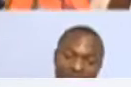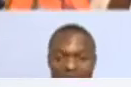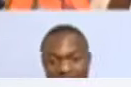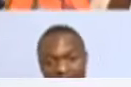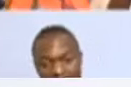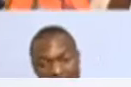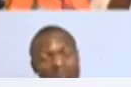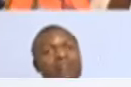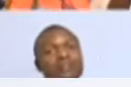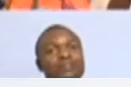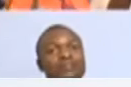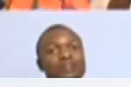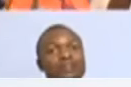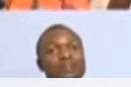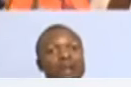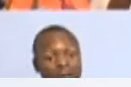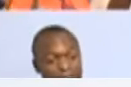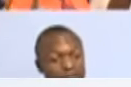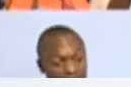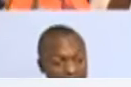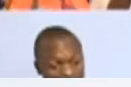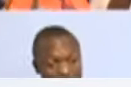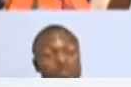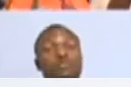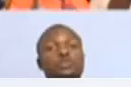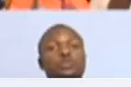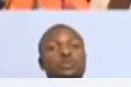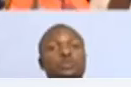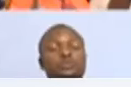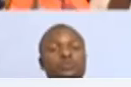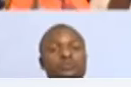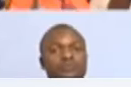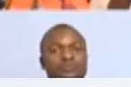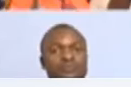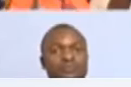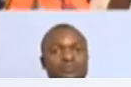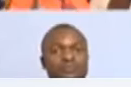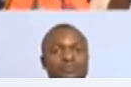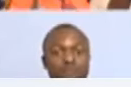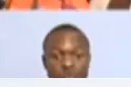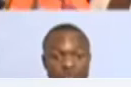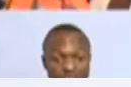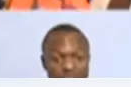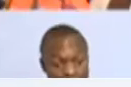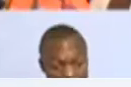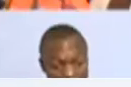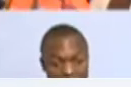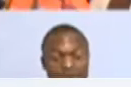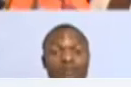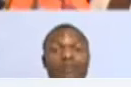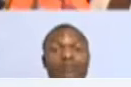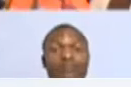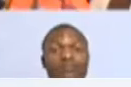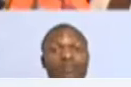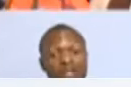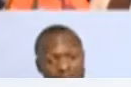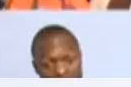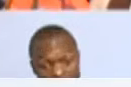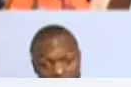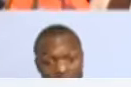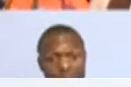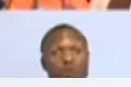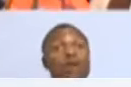that habits can change to restore our environments. Yeah. To conserve and protect